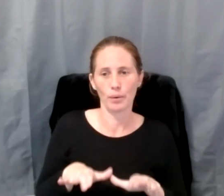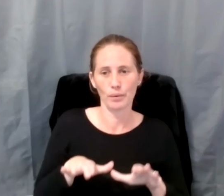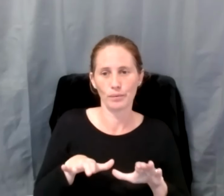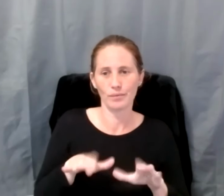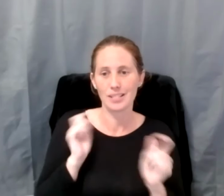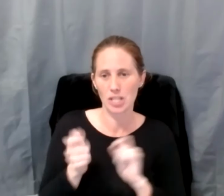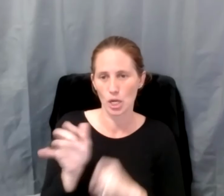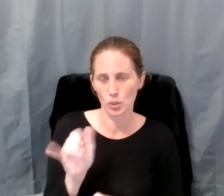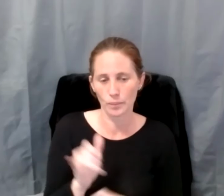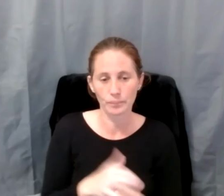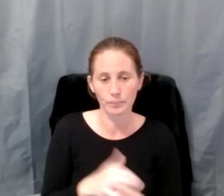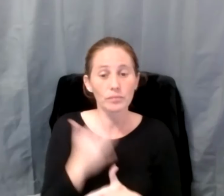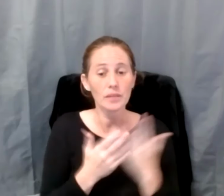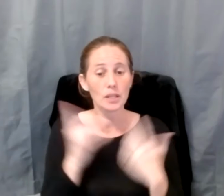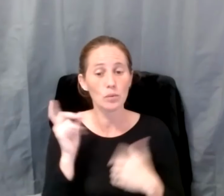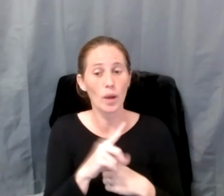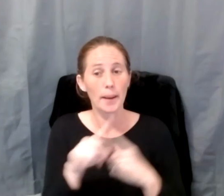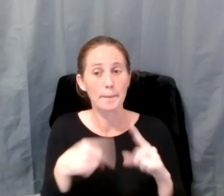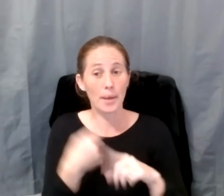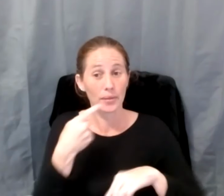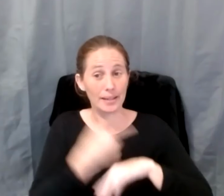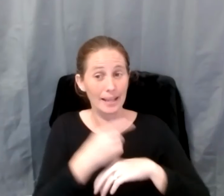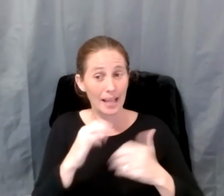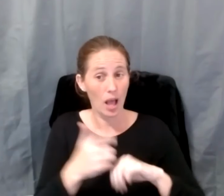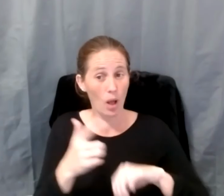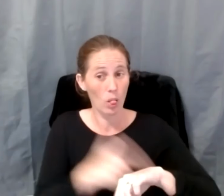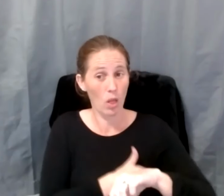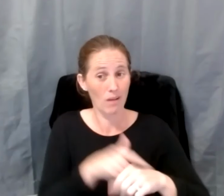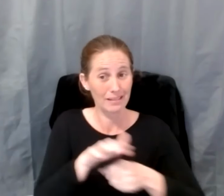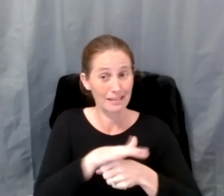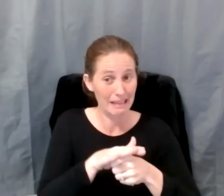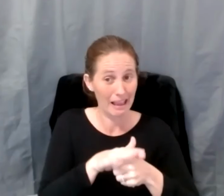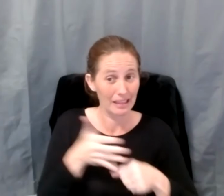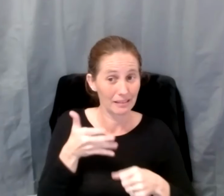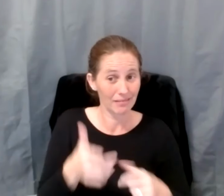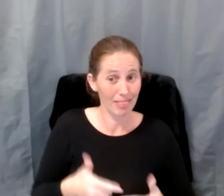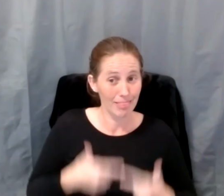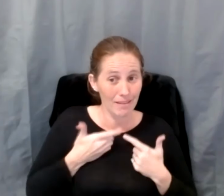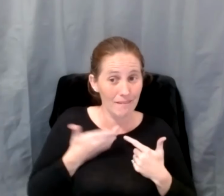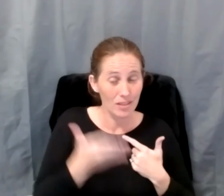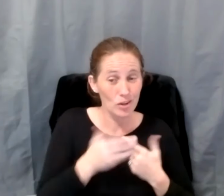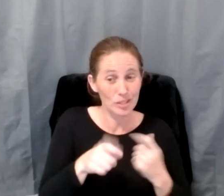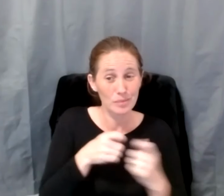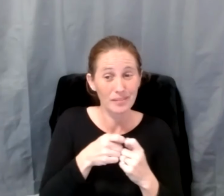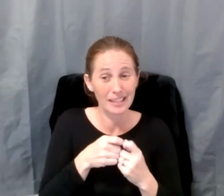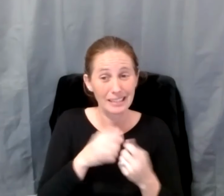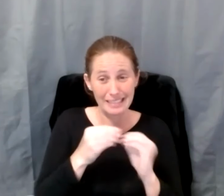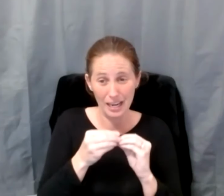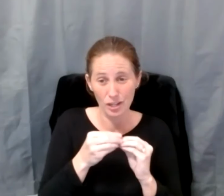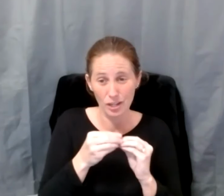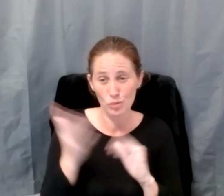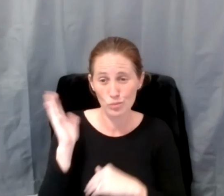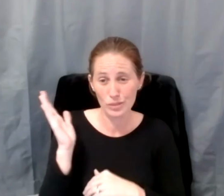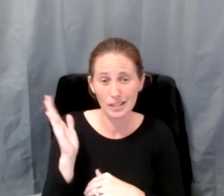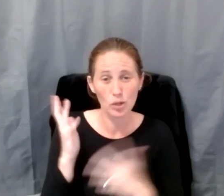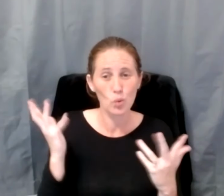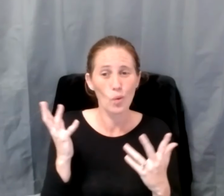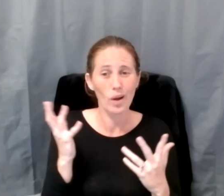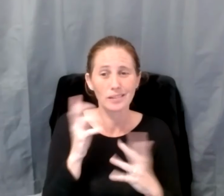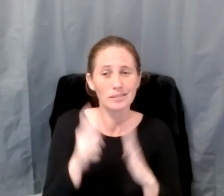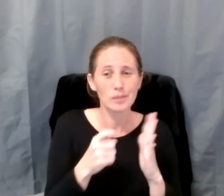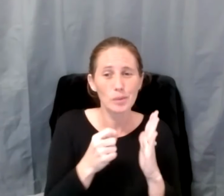Uh, there's some questions about the date. So how long was the site occupied, the particular data that you were presenting? What period does